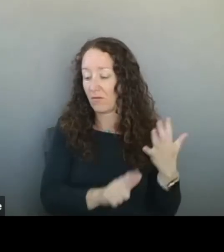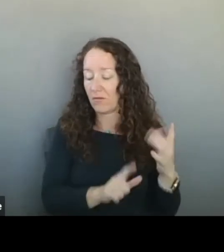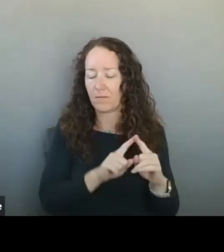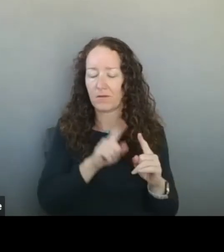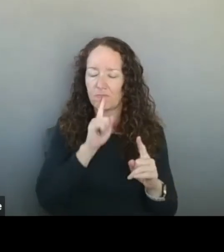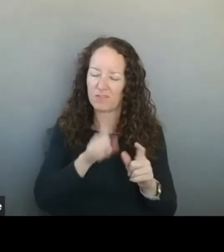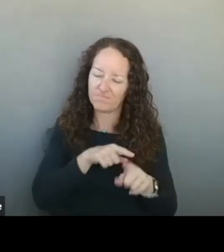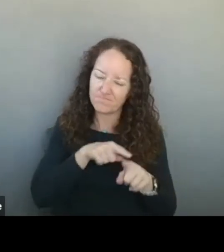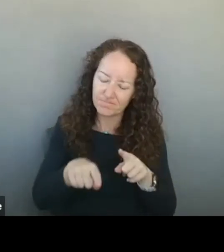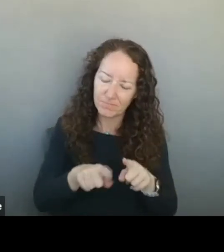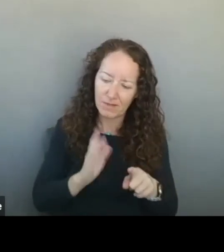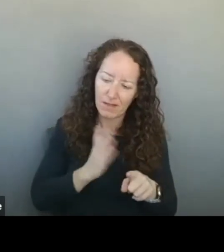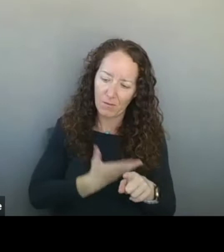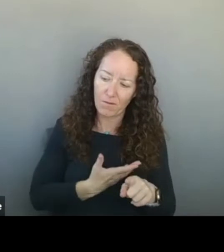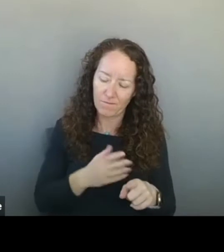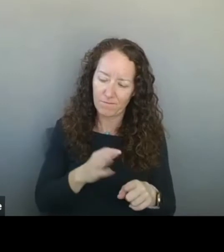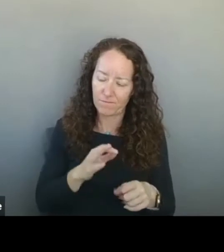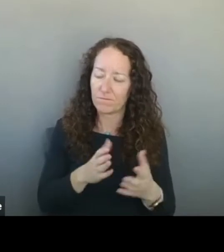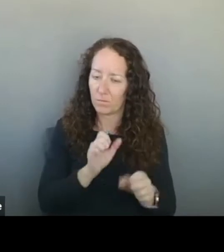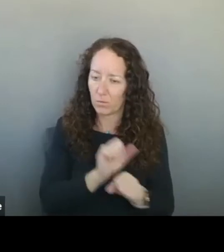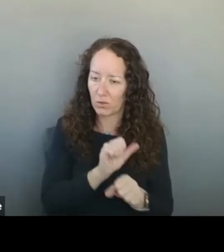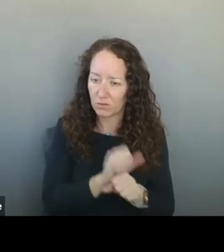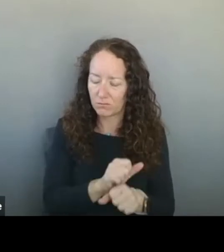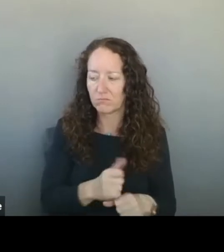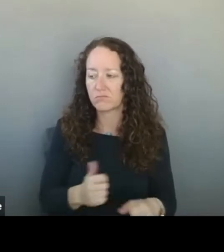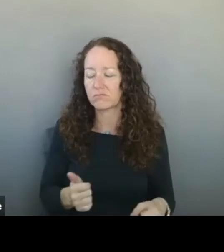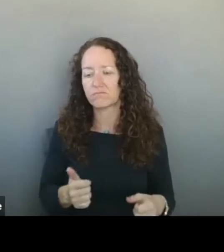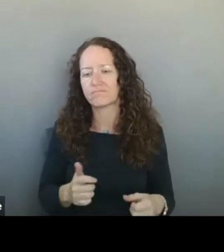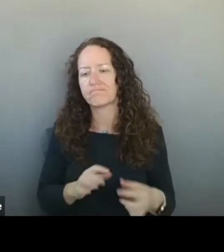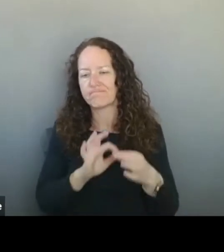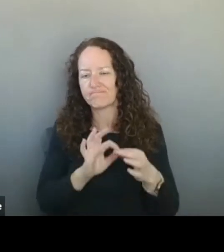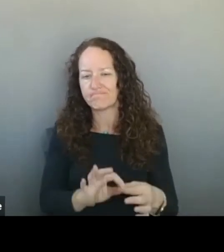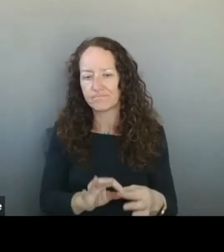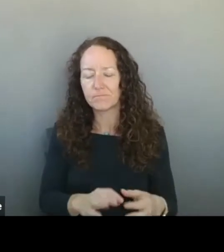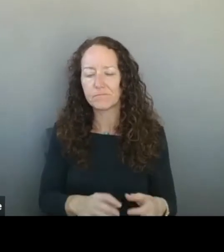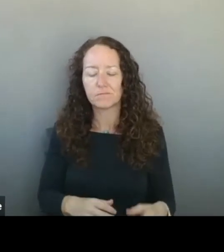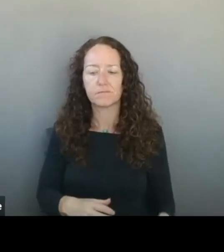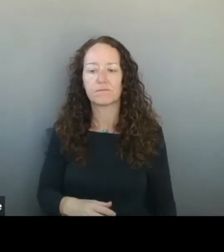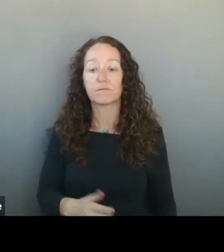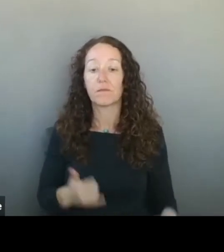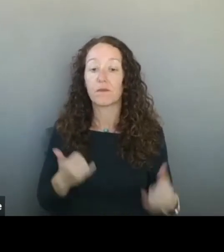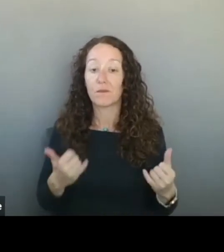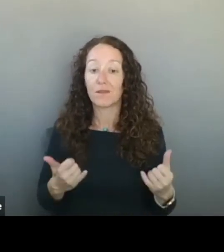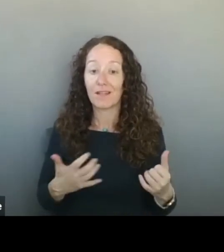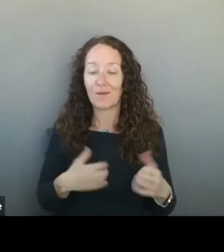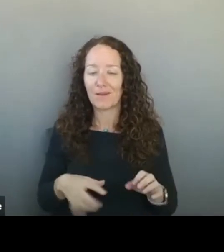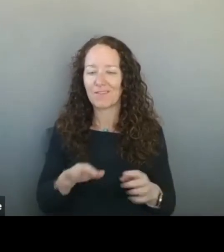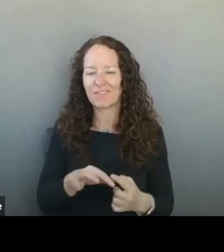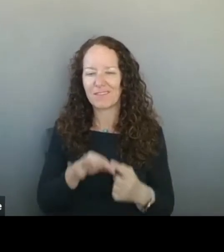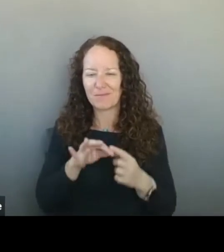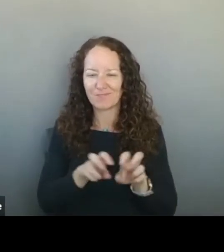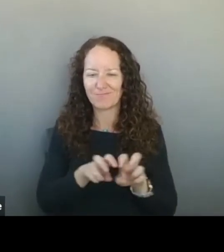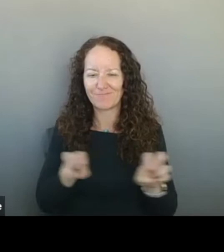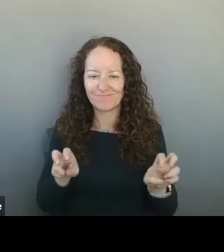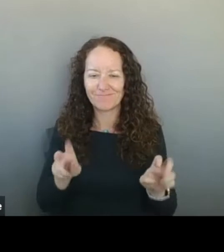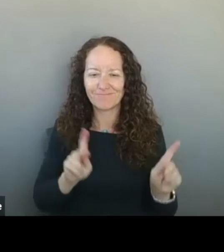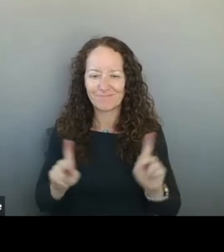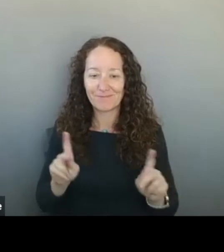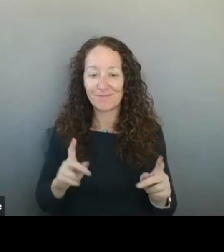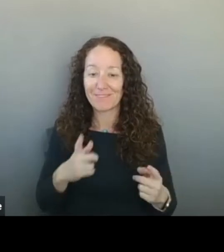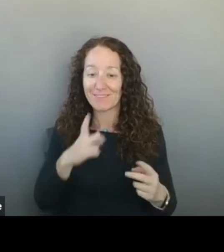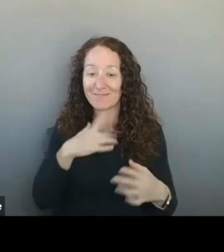work. And so to help us do that today, we have with us a special panel of people who I'm thrilled to